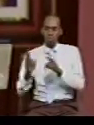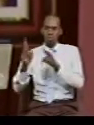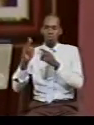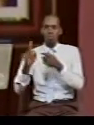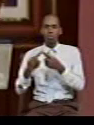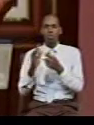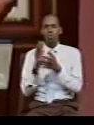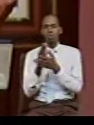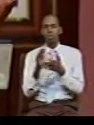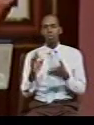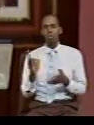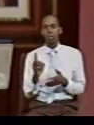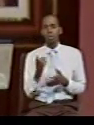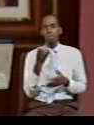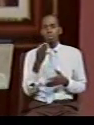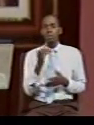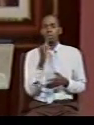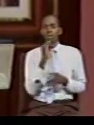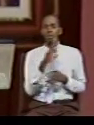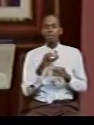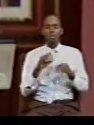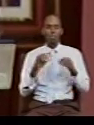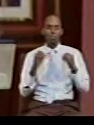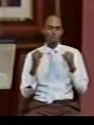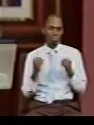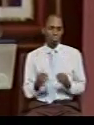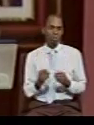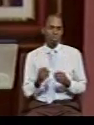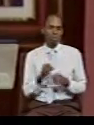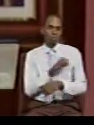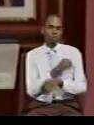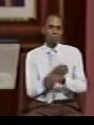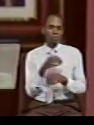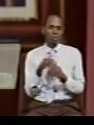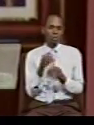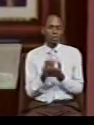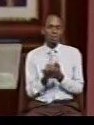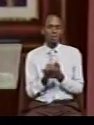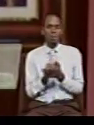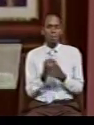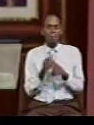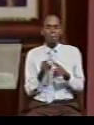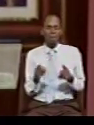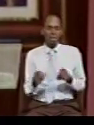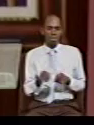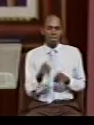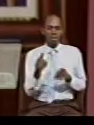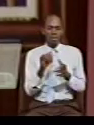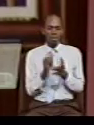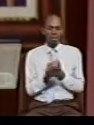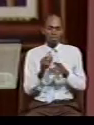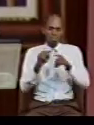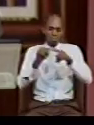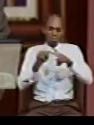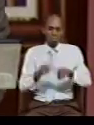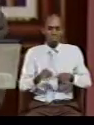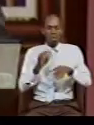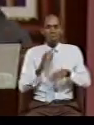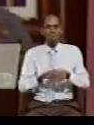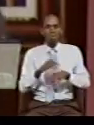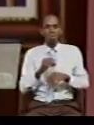somewhere, then there's no strength. But they that wait upon the